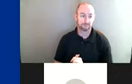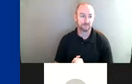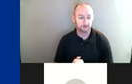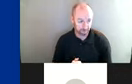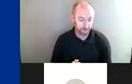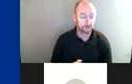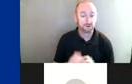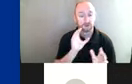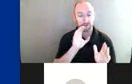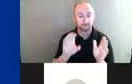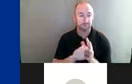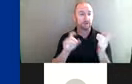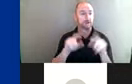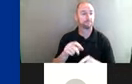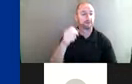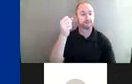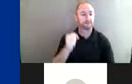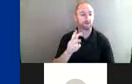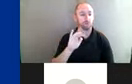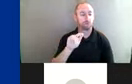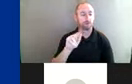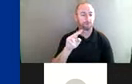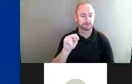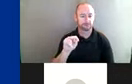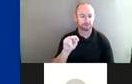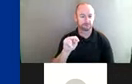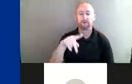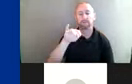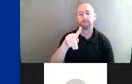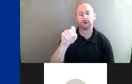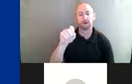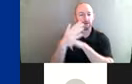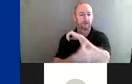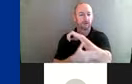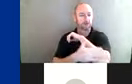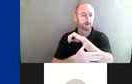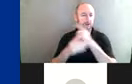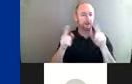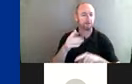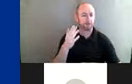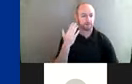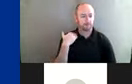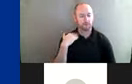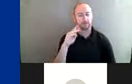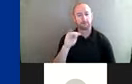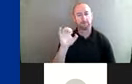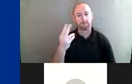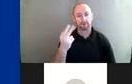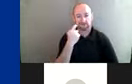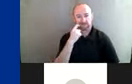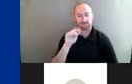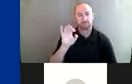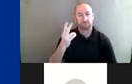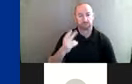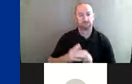This is a photograph from South Williamson, Kentucky, in Pike County that I took just in March, or it